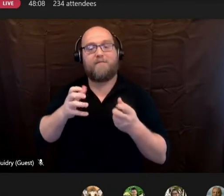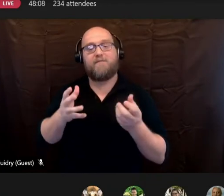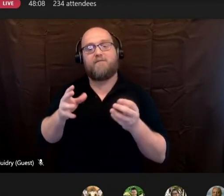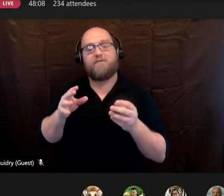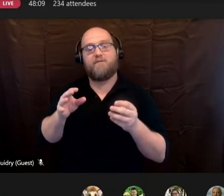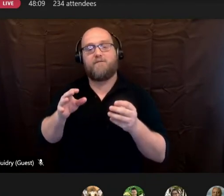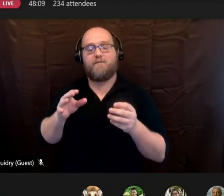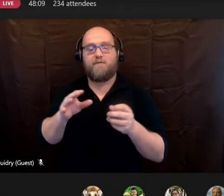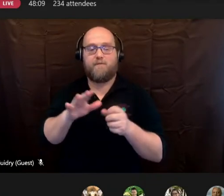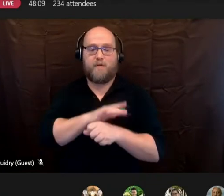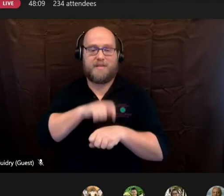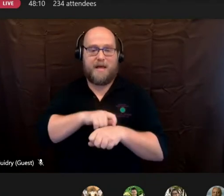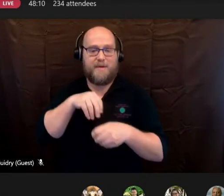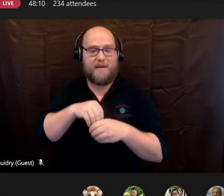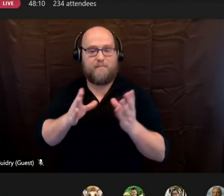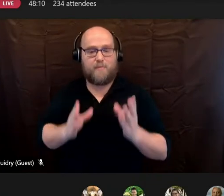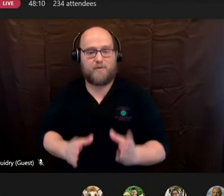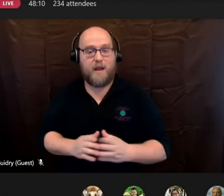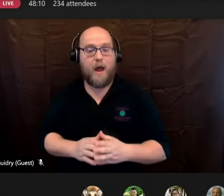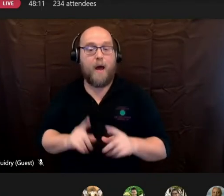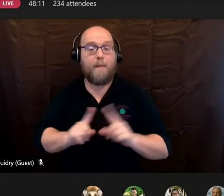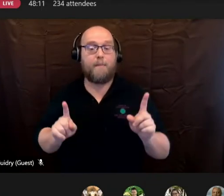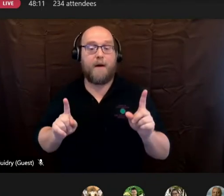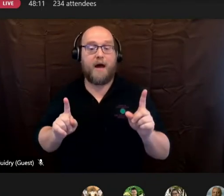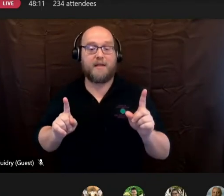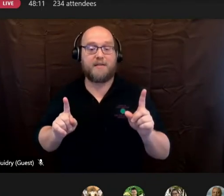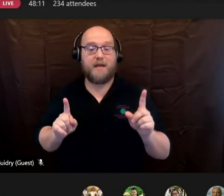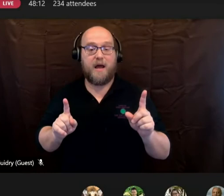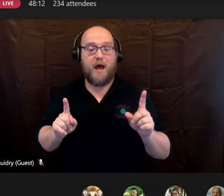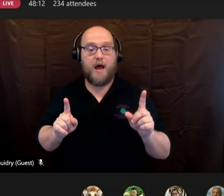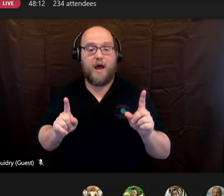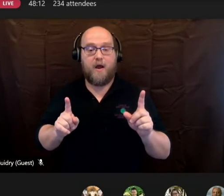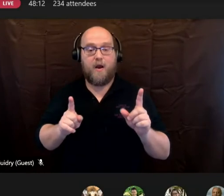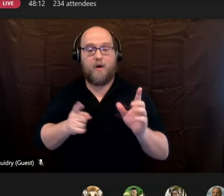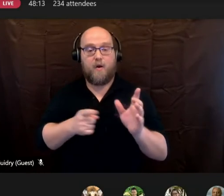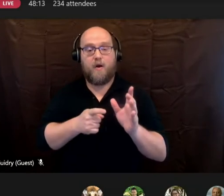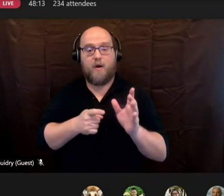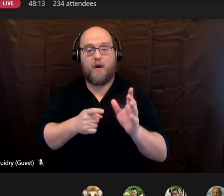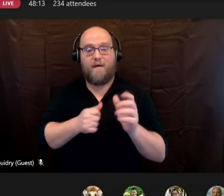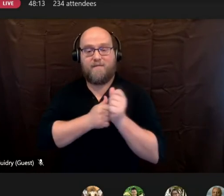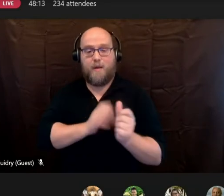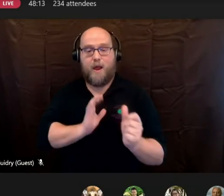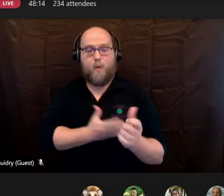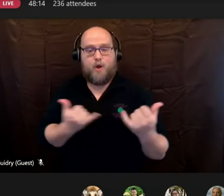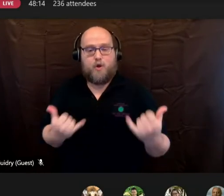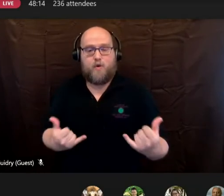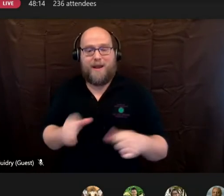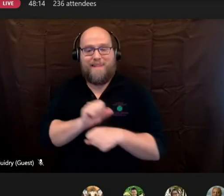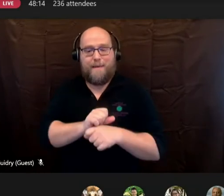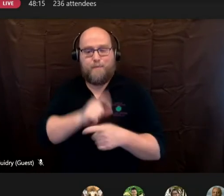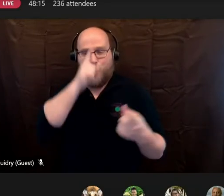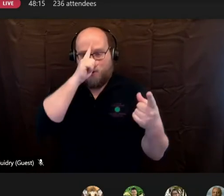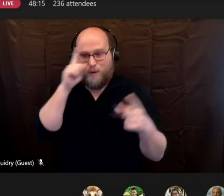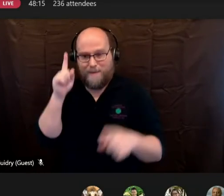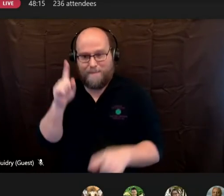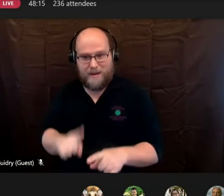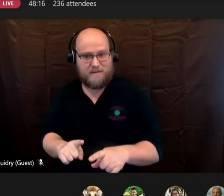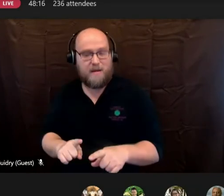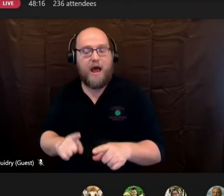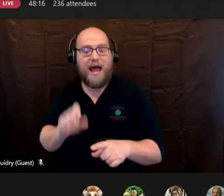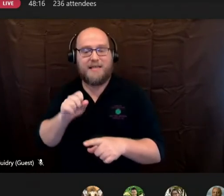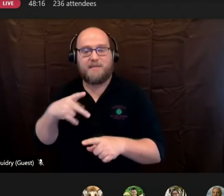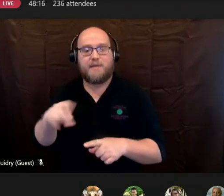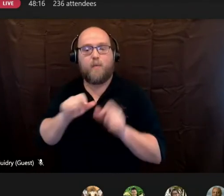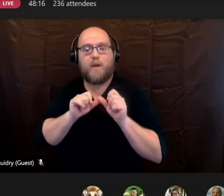6 feet of physical distancing requirement for the remainder of the year. However, we will begin to work towards